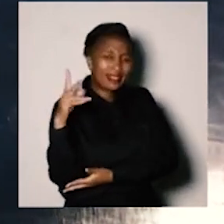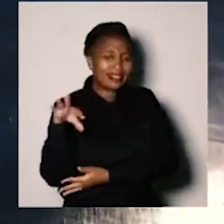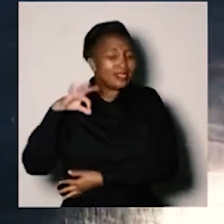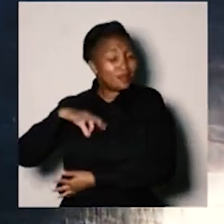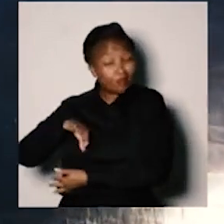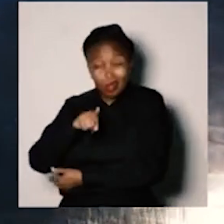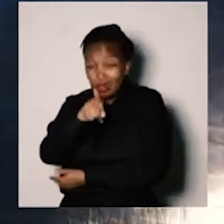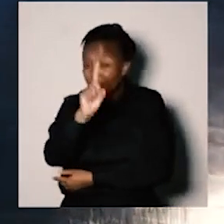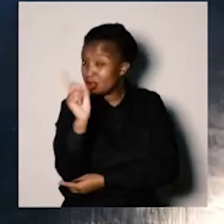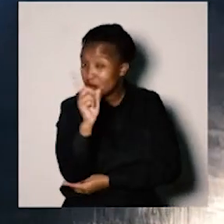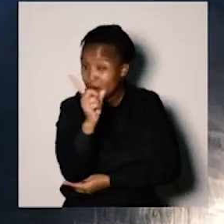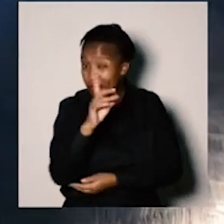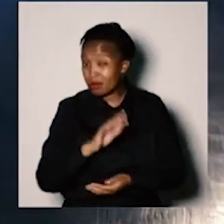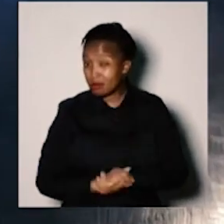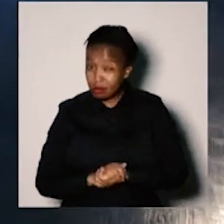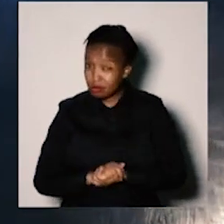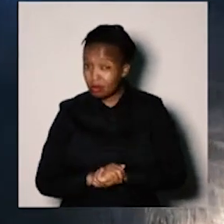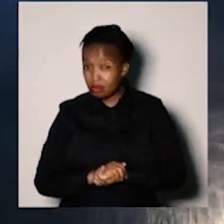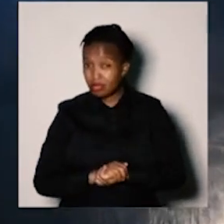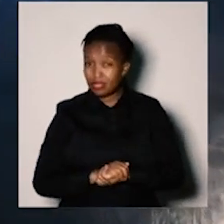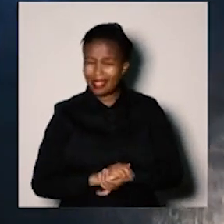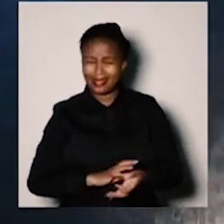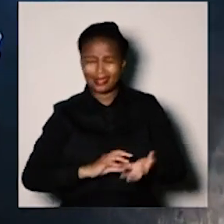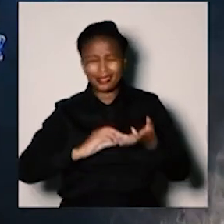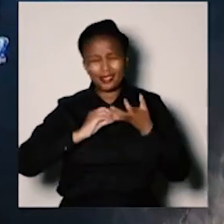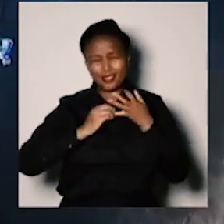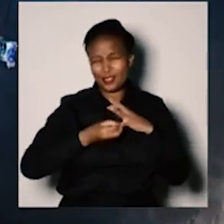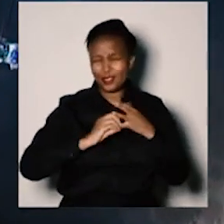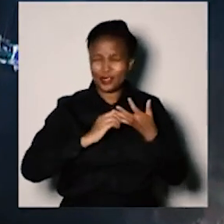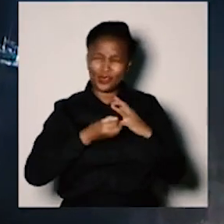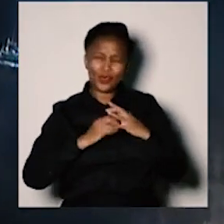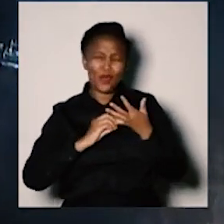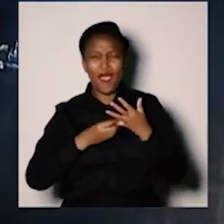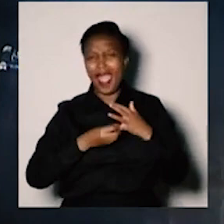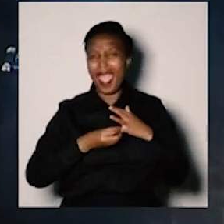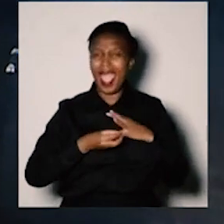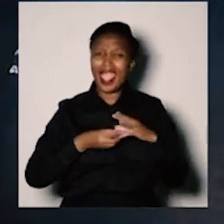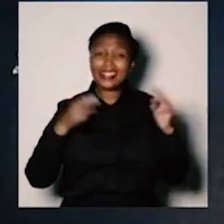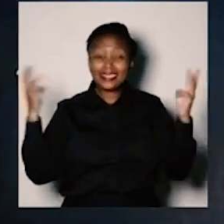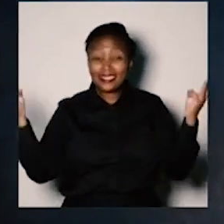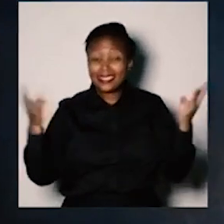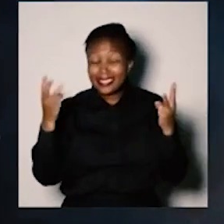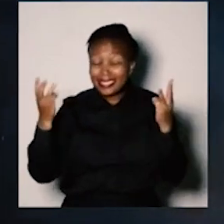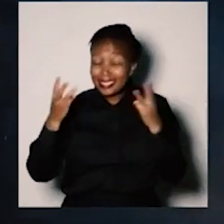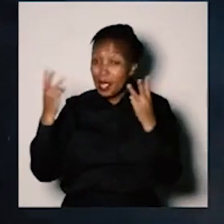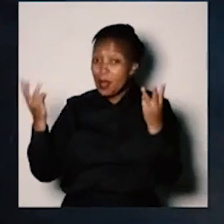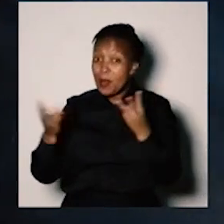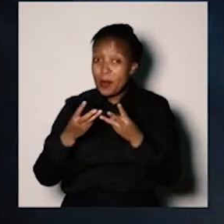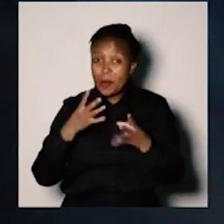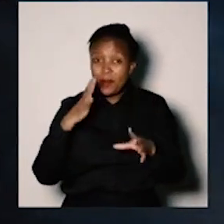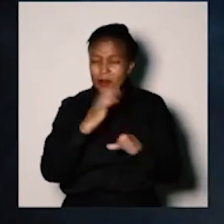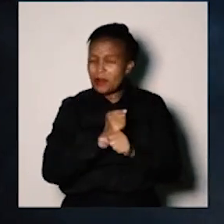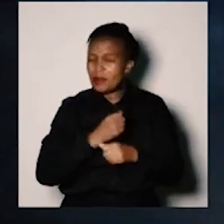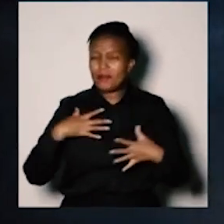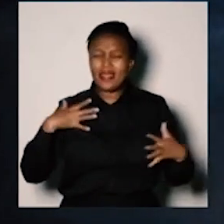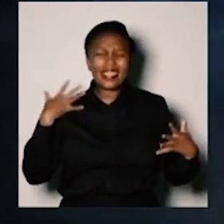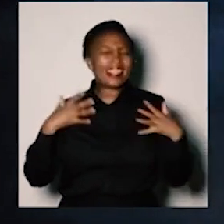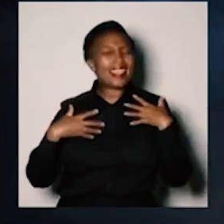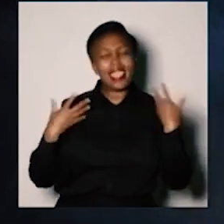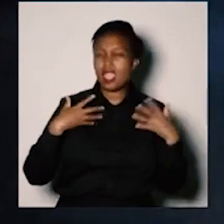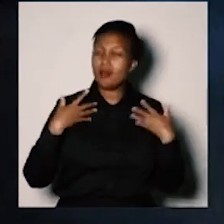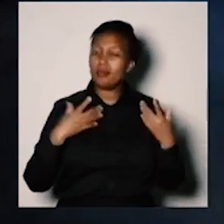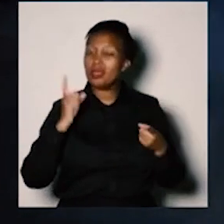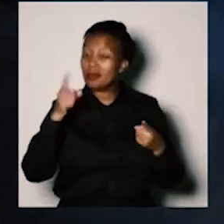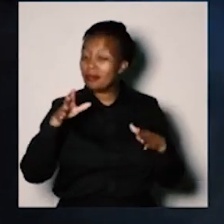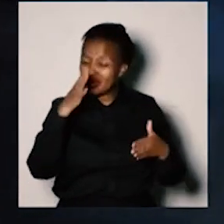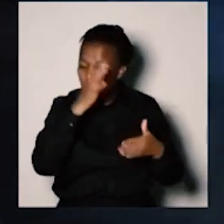profit you? To try and please human beings and at the end of it, lose